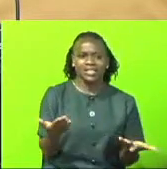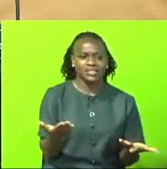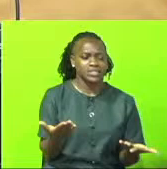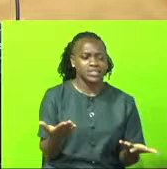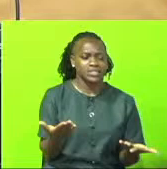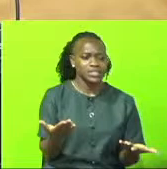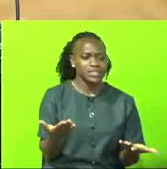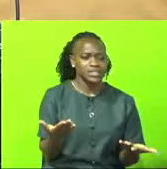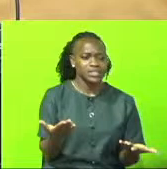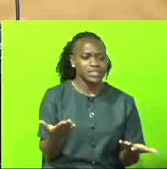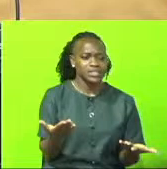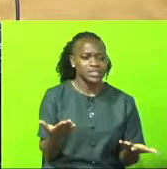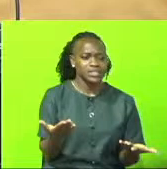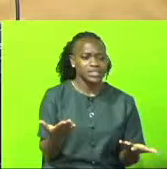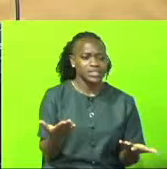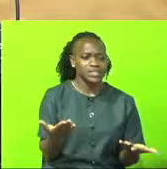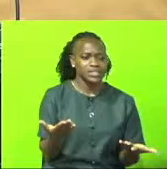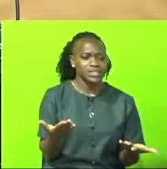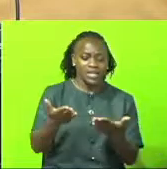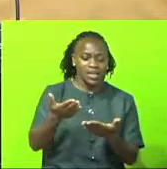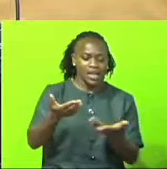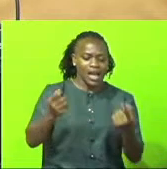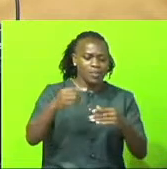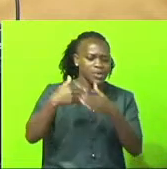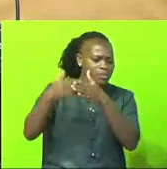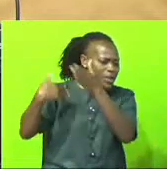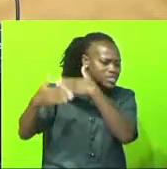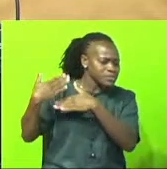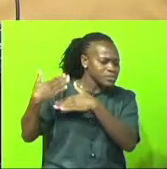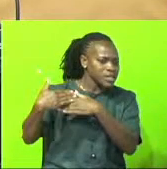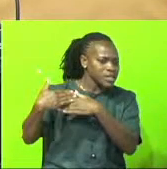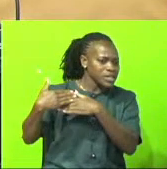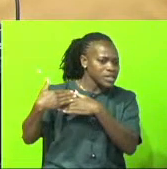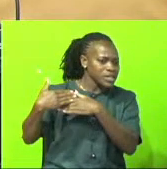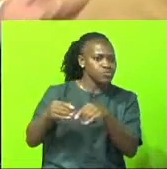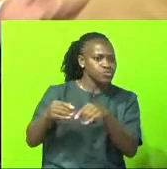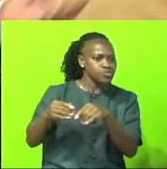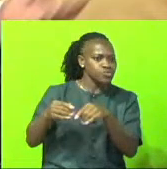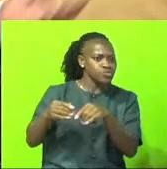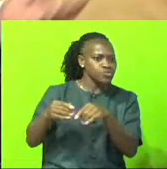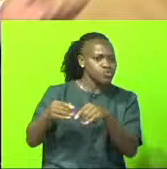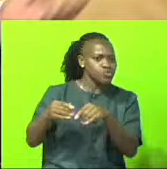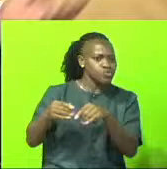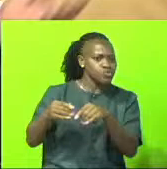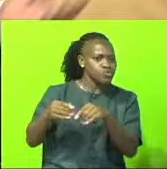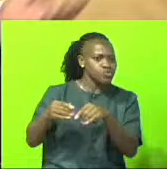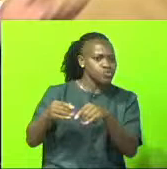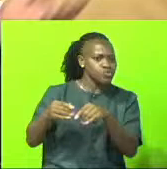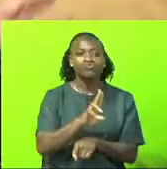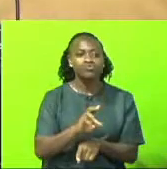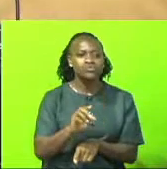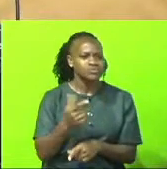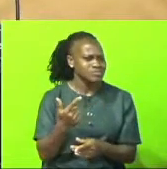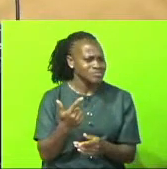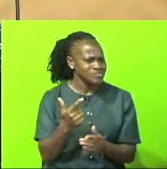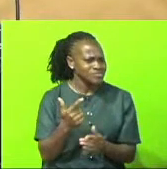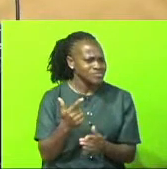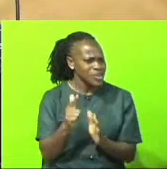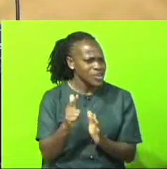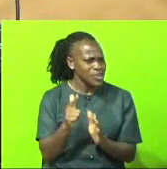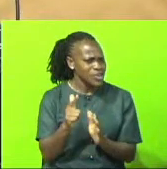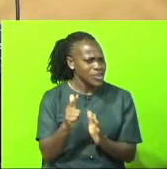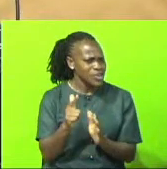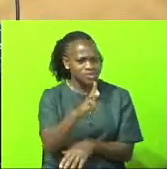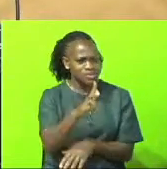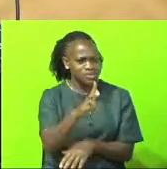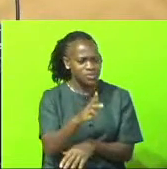a certain precedence. So relying on that precedence under Order 93, Mr. Speaker should